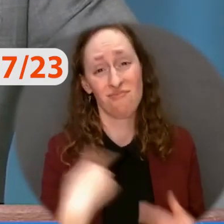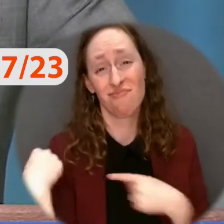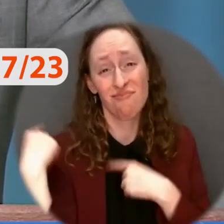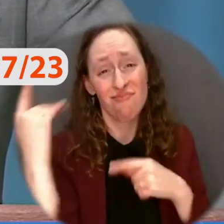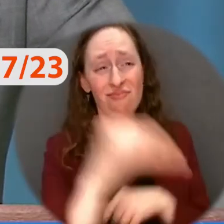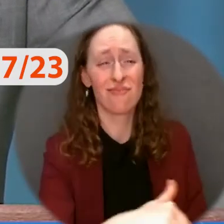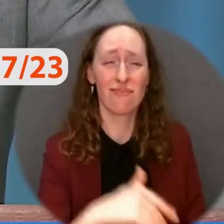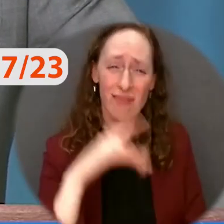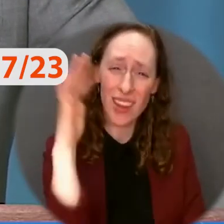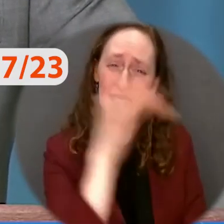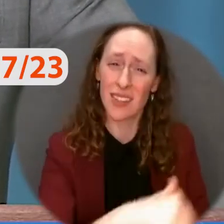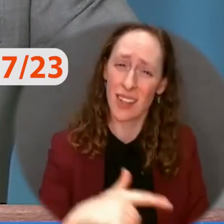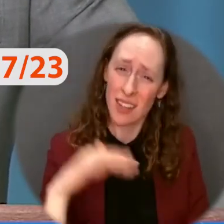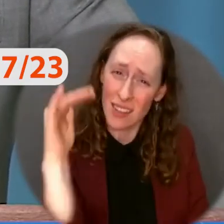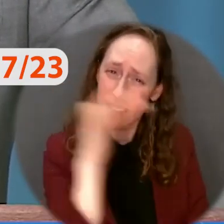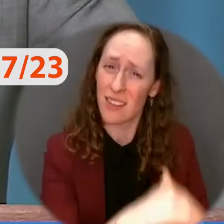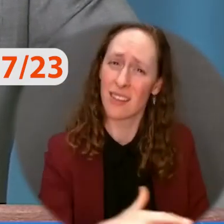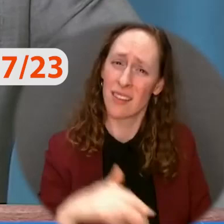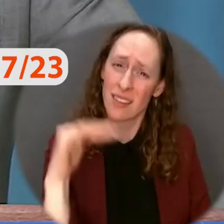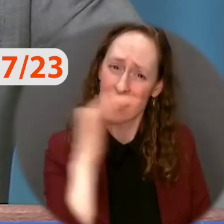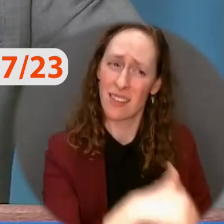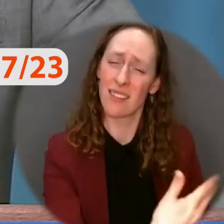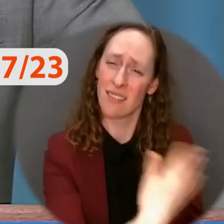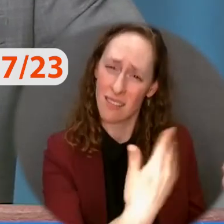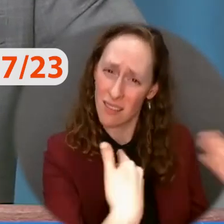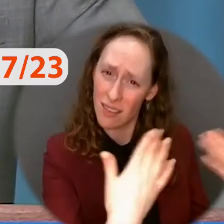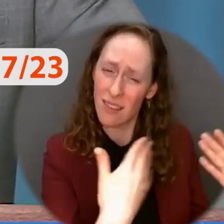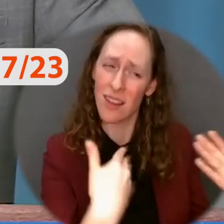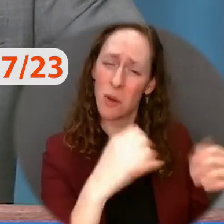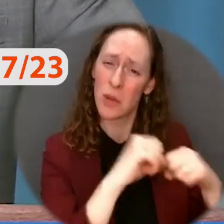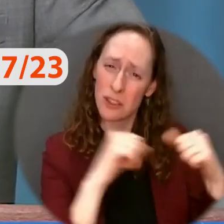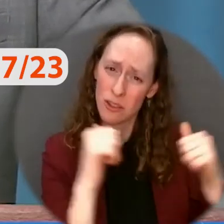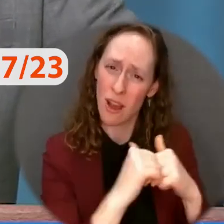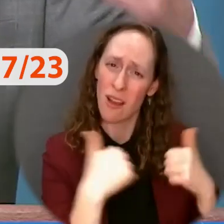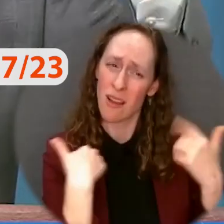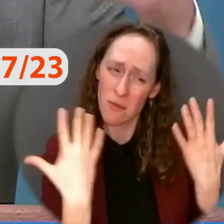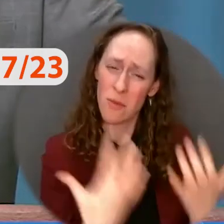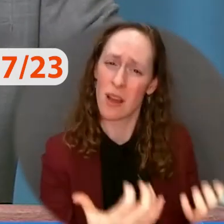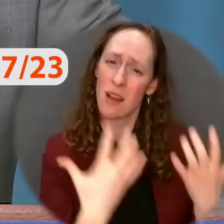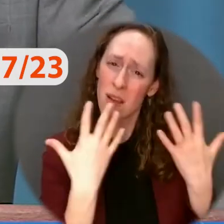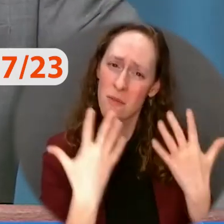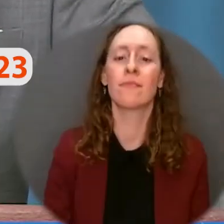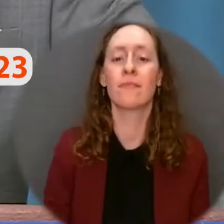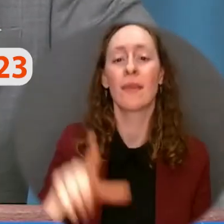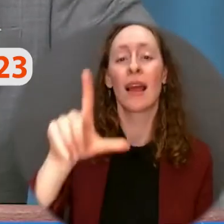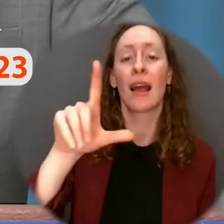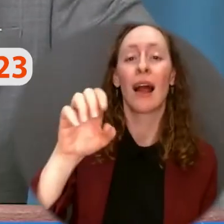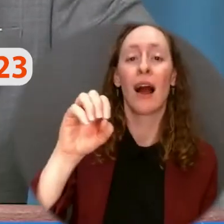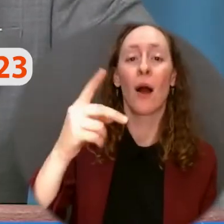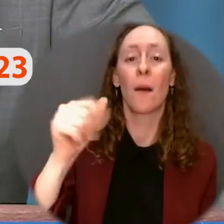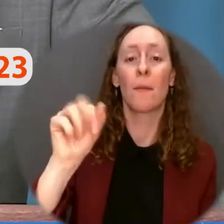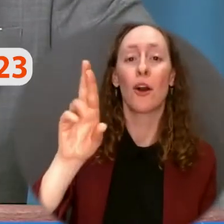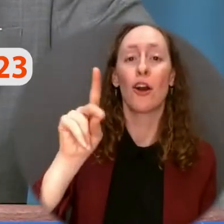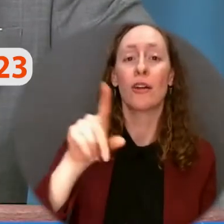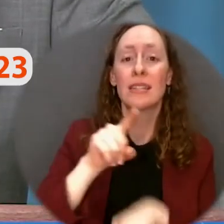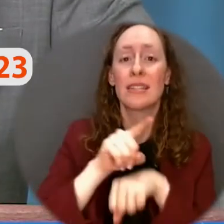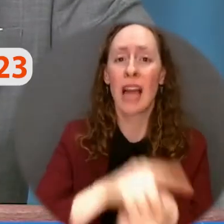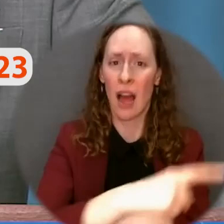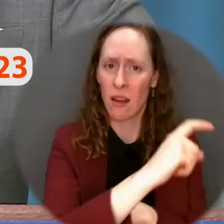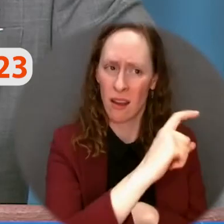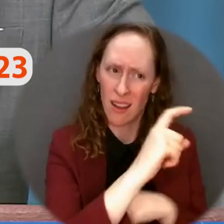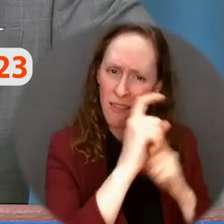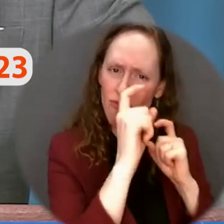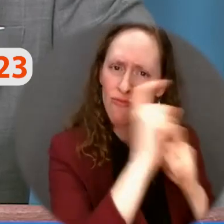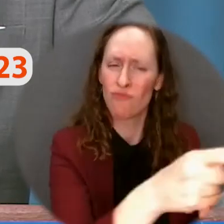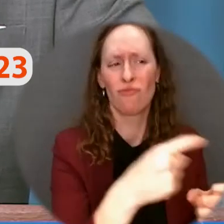transparent way with the investigations into COVID, and including when he met with President Xi in Bali just a couple of months ago. What caused DOE to shift